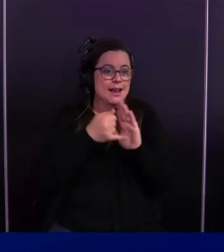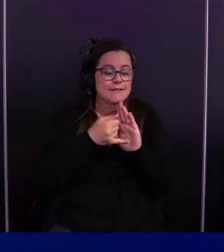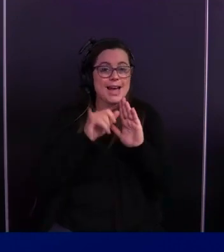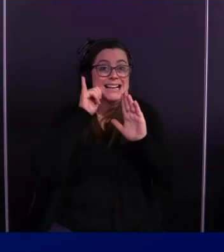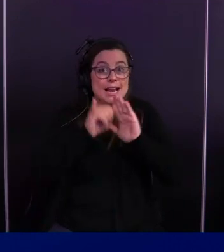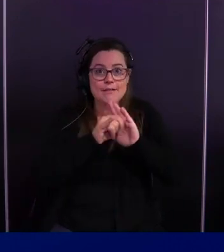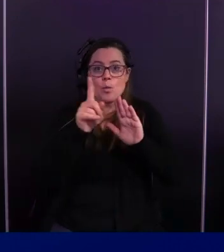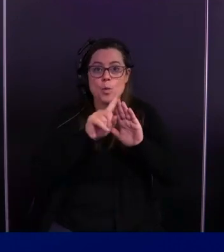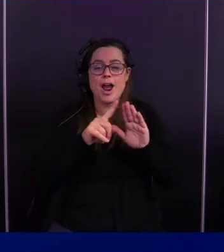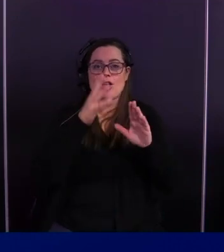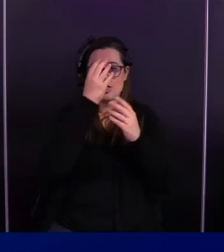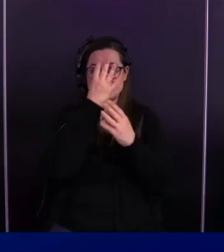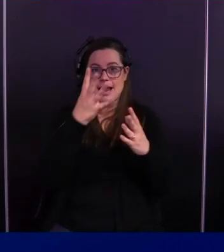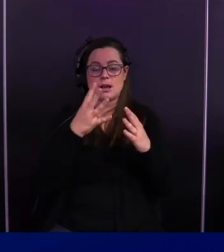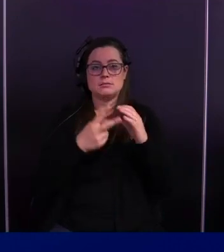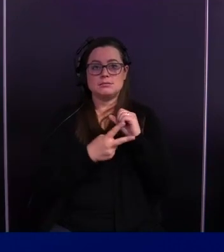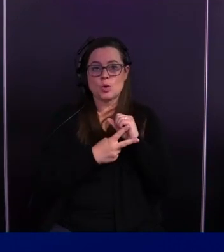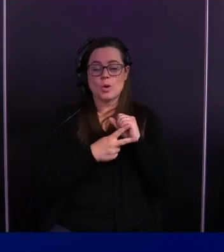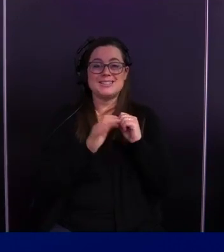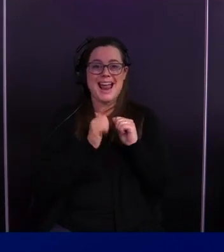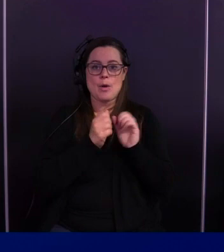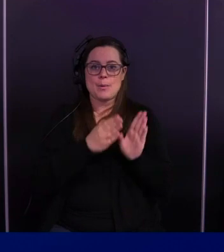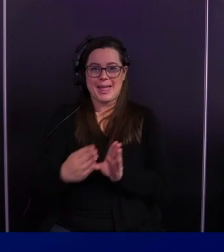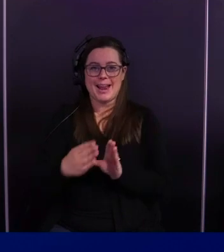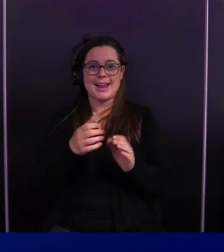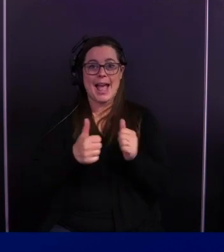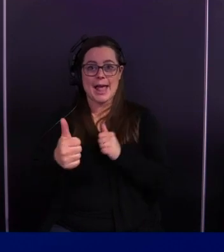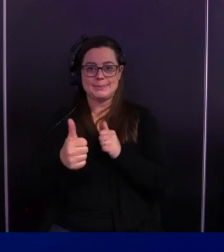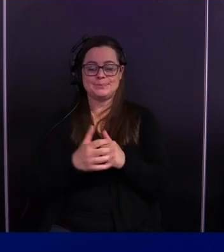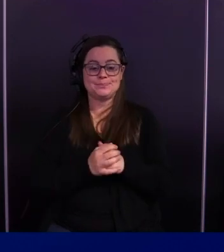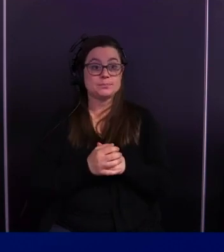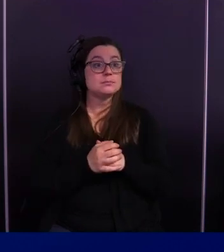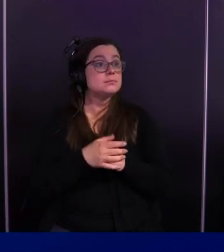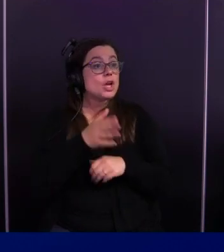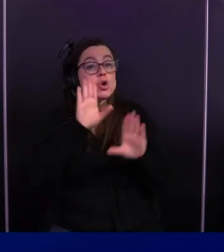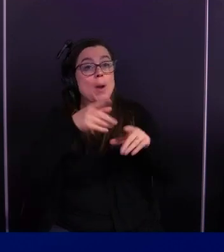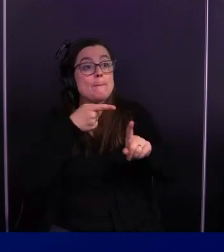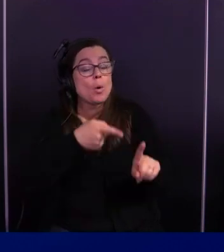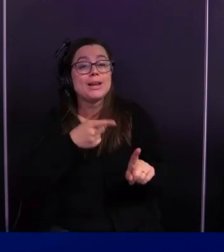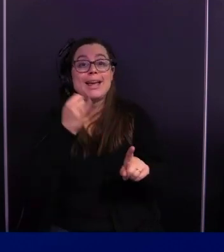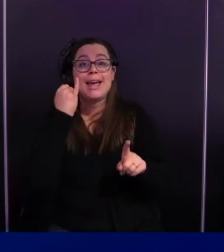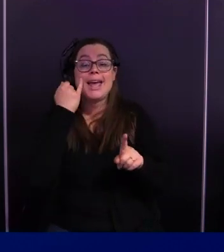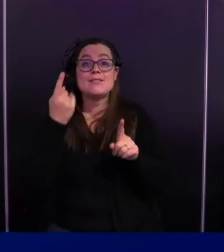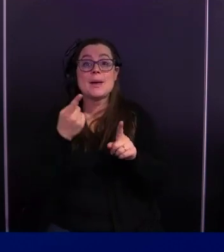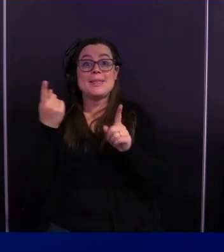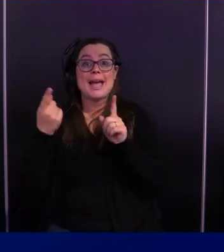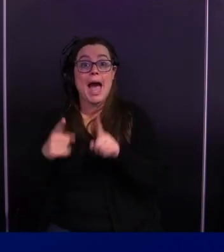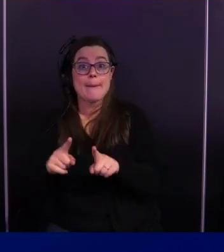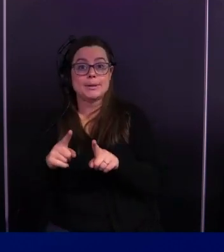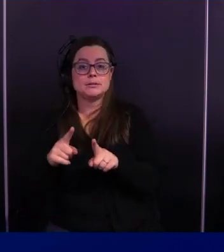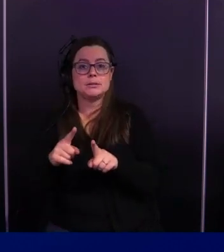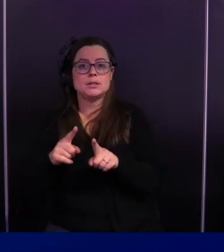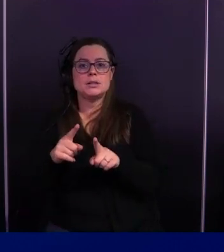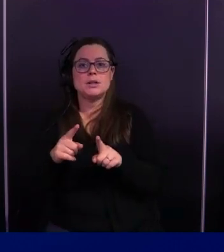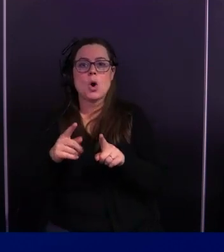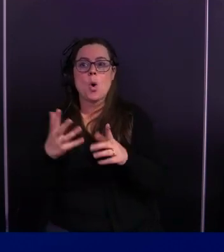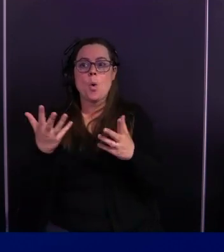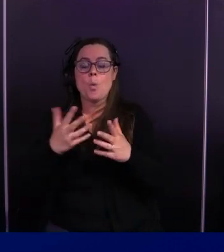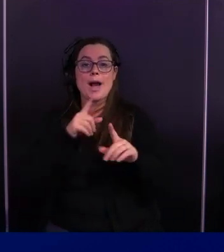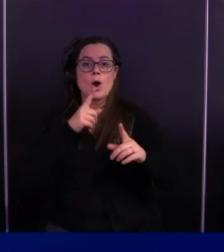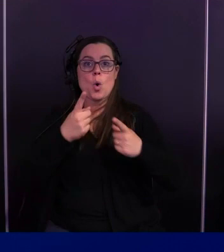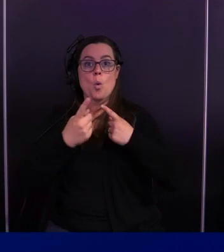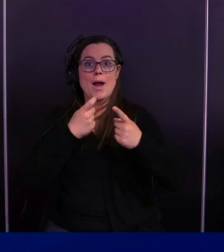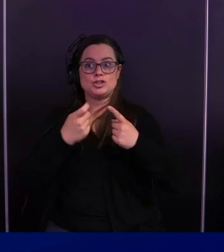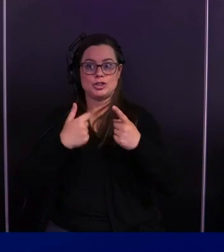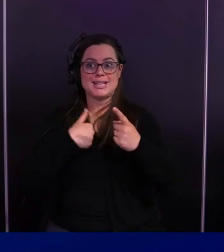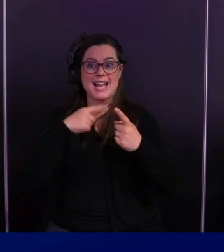So Matt made a great point that sitting down and thinking, if something happened, what questions would I want to answer, and what logs do I need to answer those